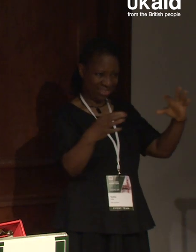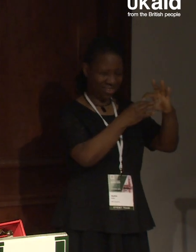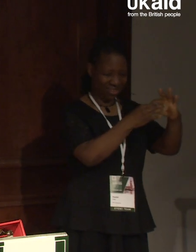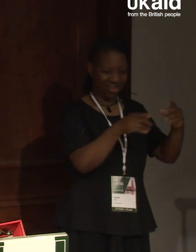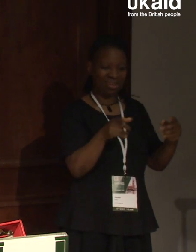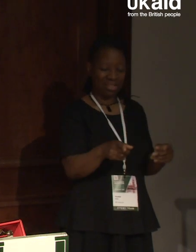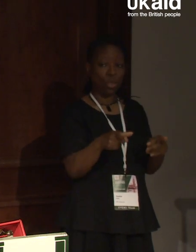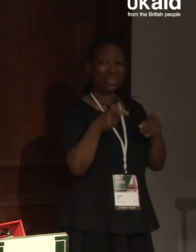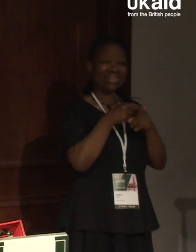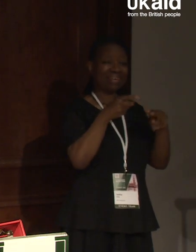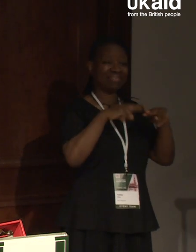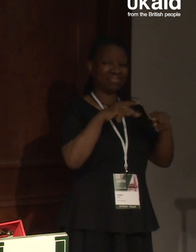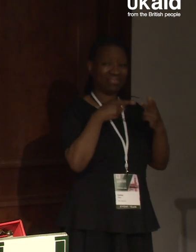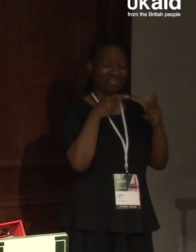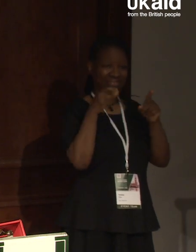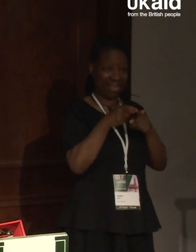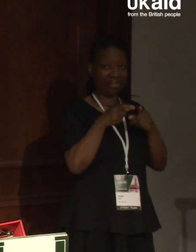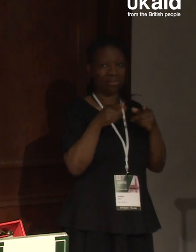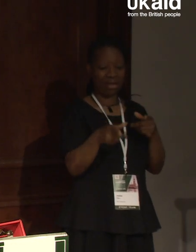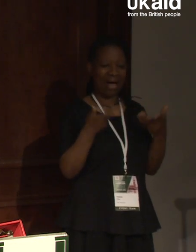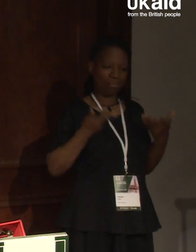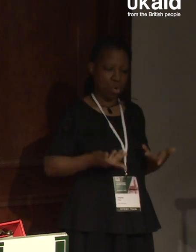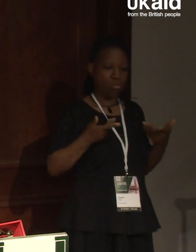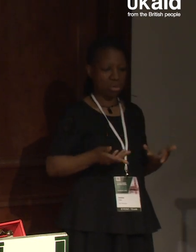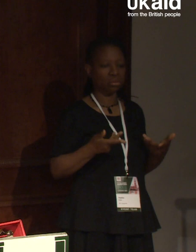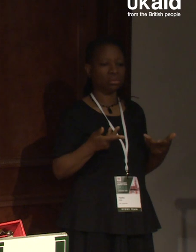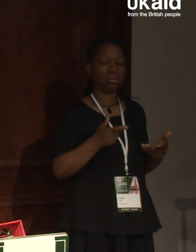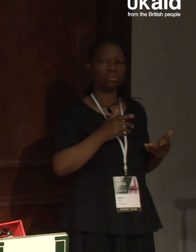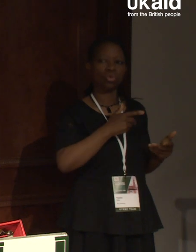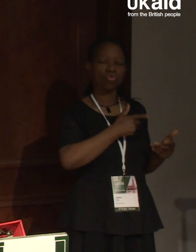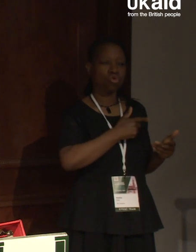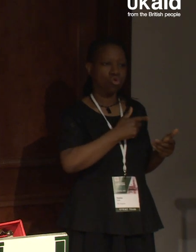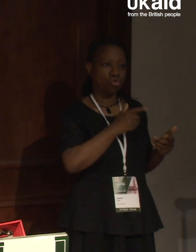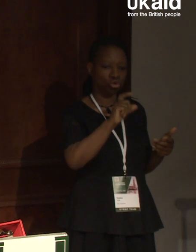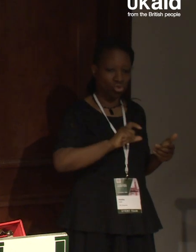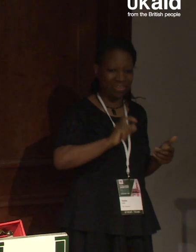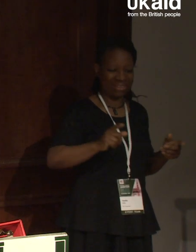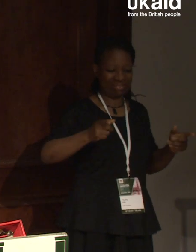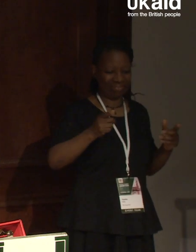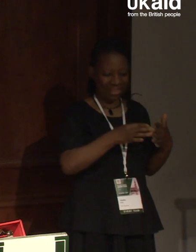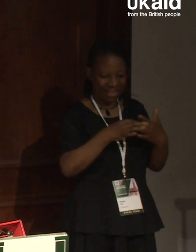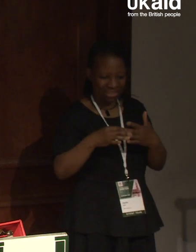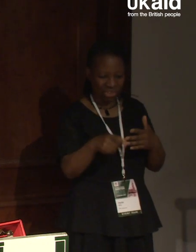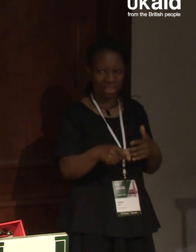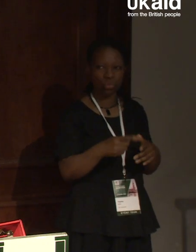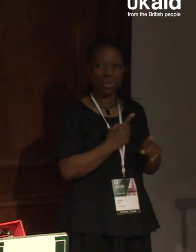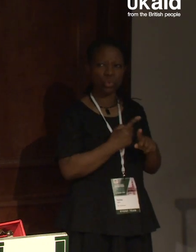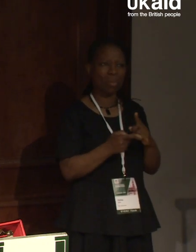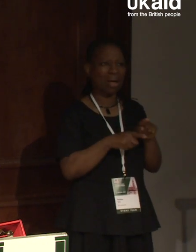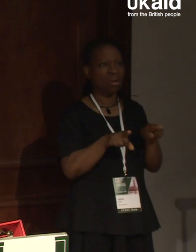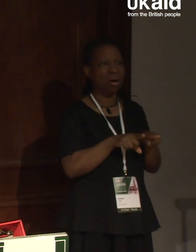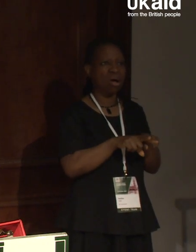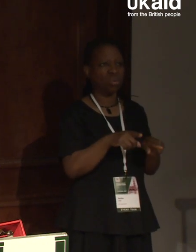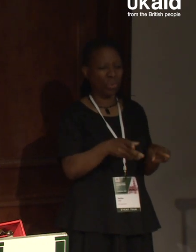it's very common, particularly at this time of conservative leadership battles, to talk as though we spend an eye-watering sum